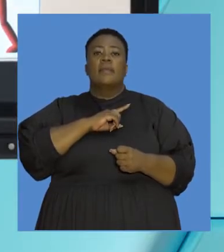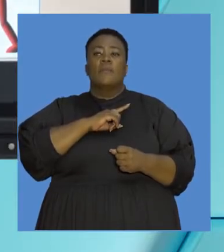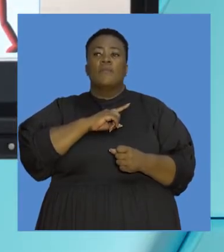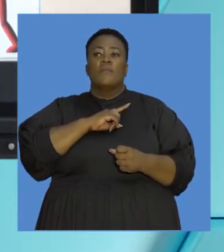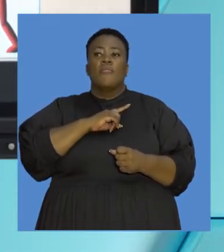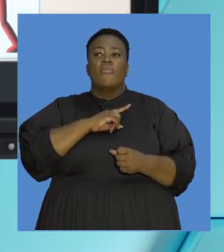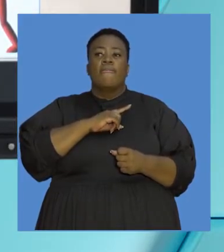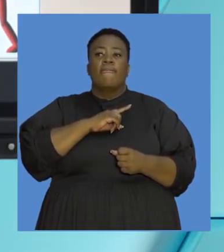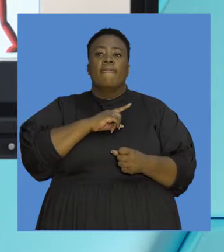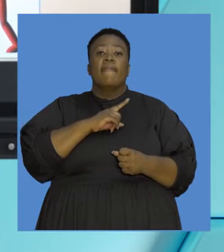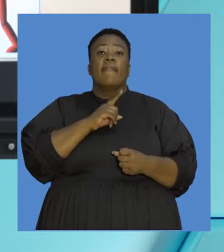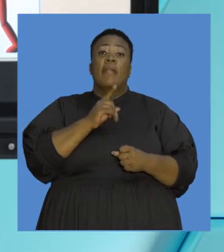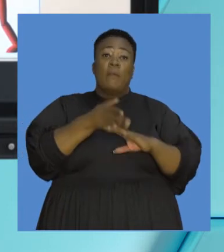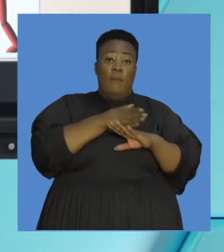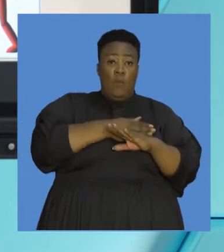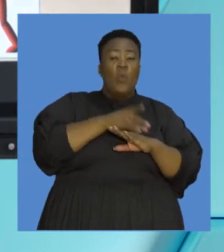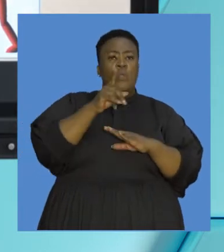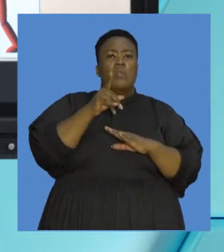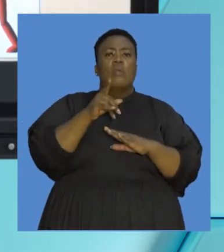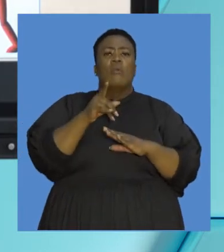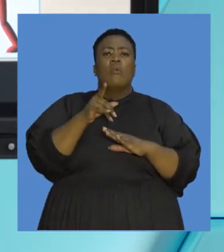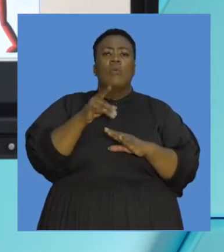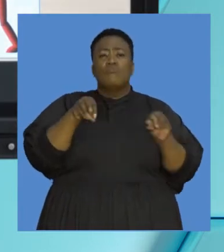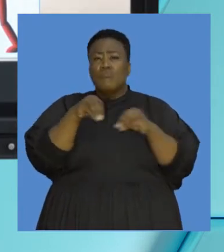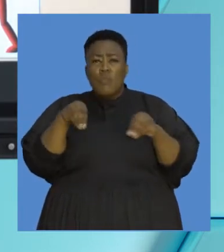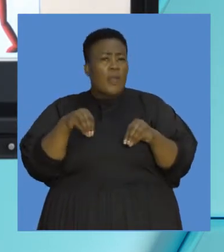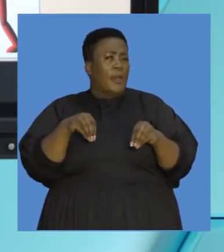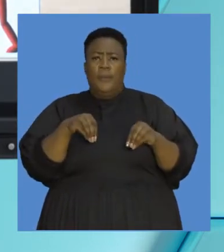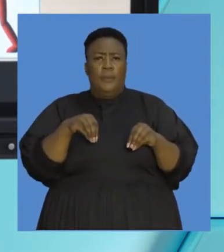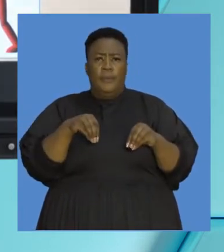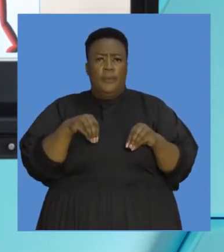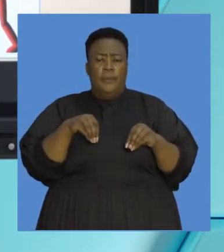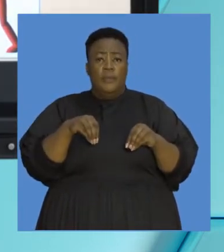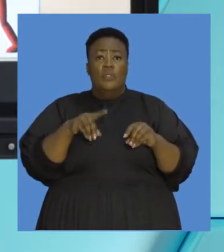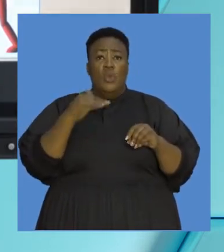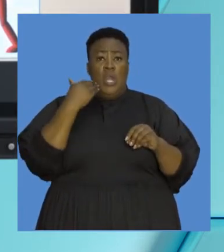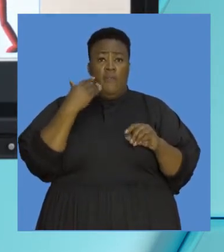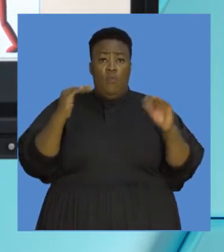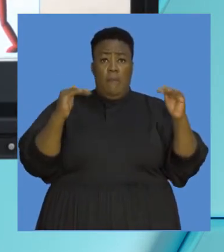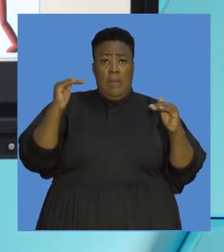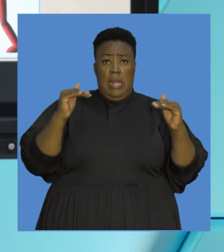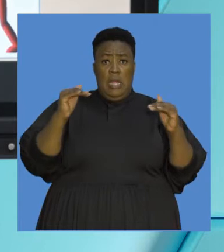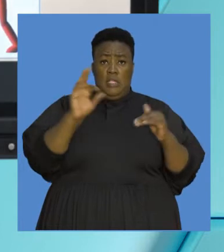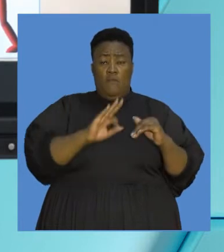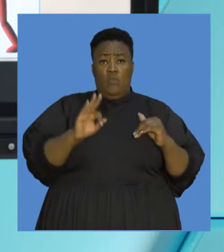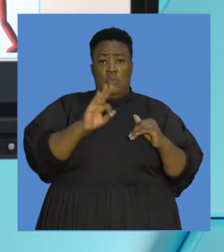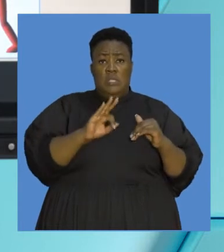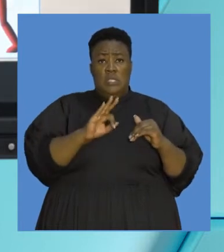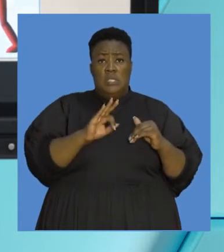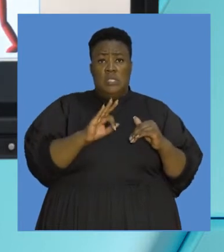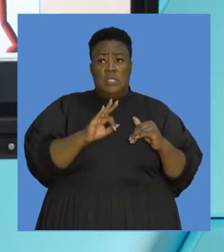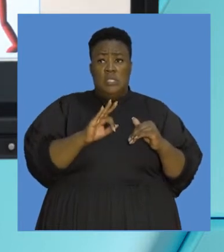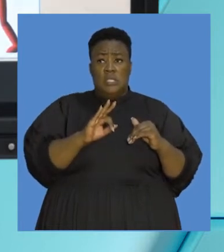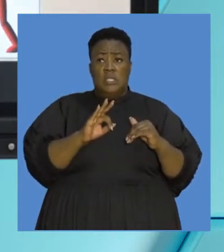stationary originally. So what happens when we balance forces is